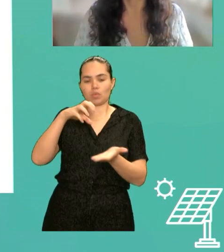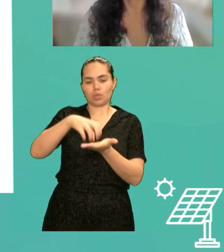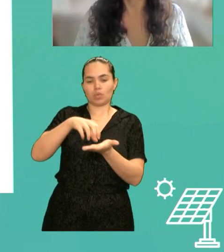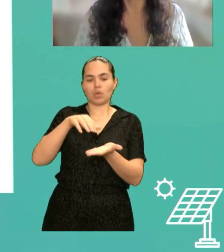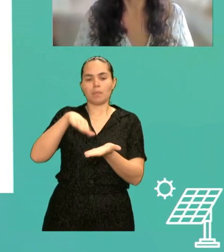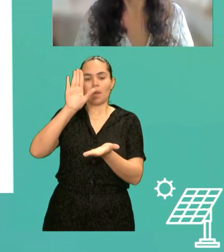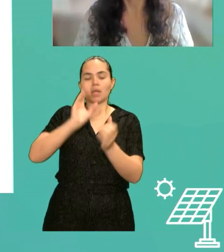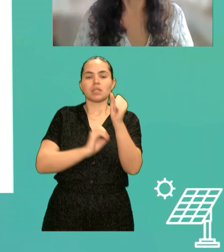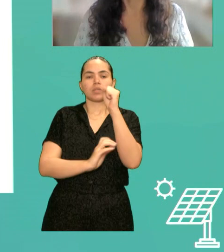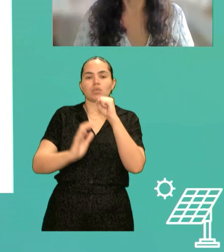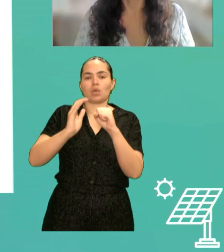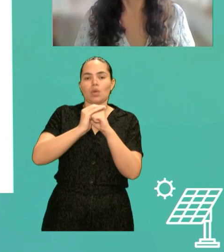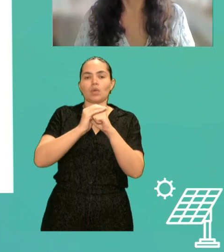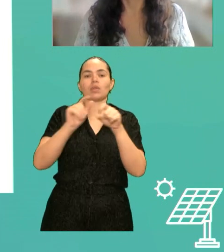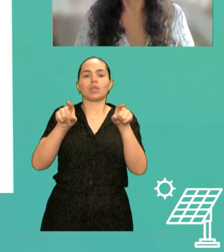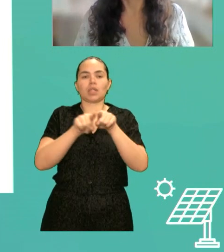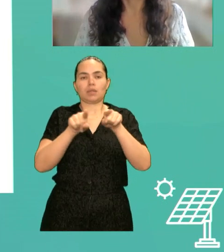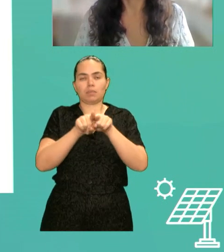and to make us